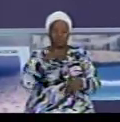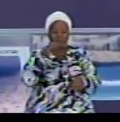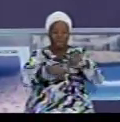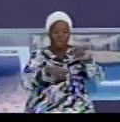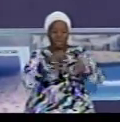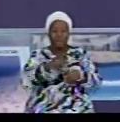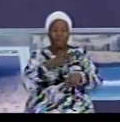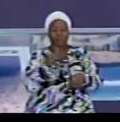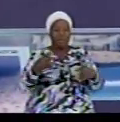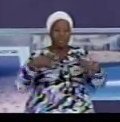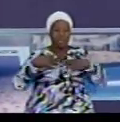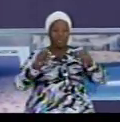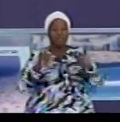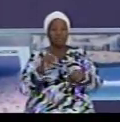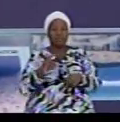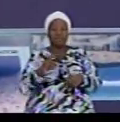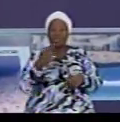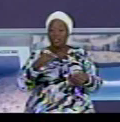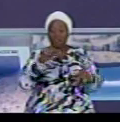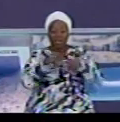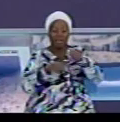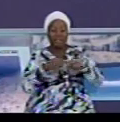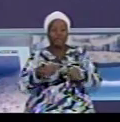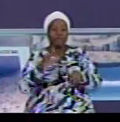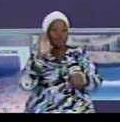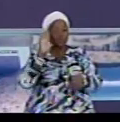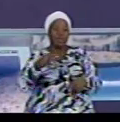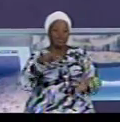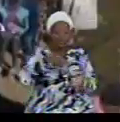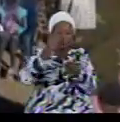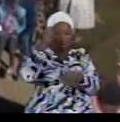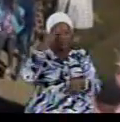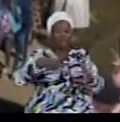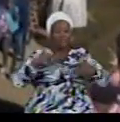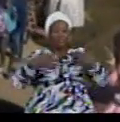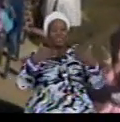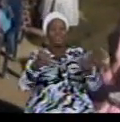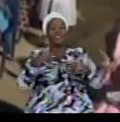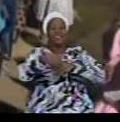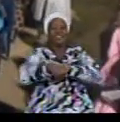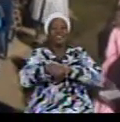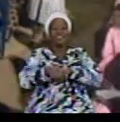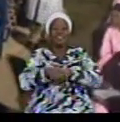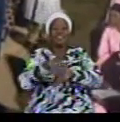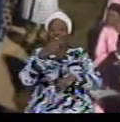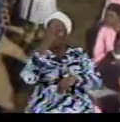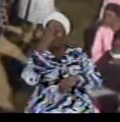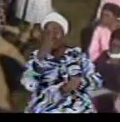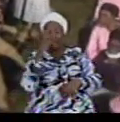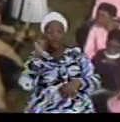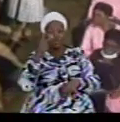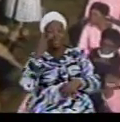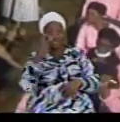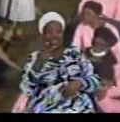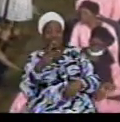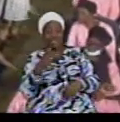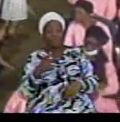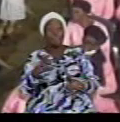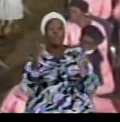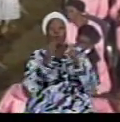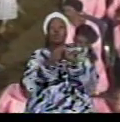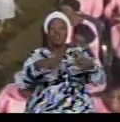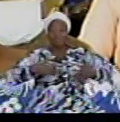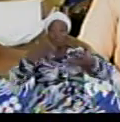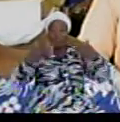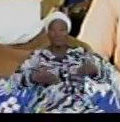were healed. The lame will jump for joy tonight. The blind will see with